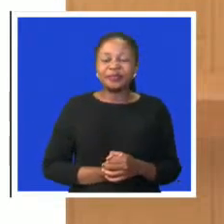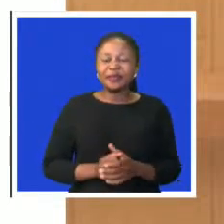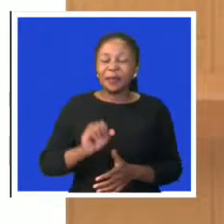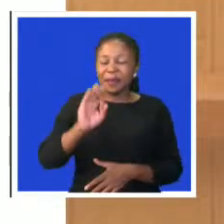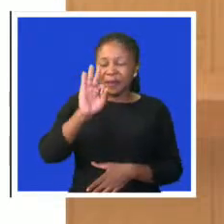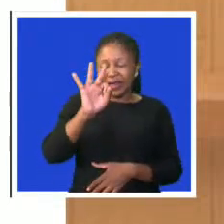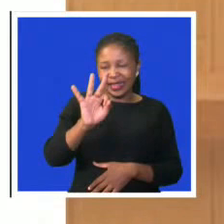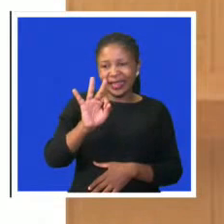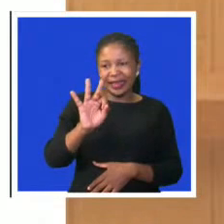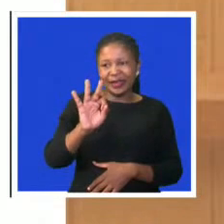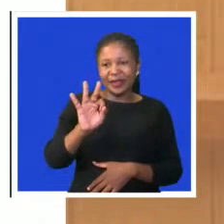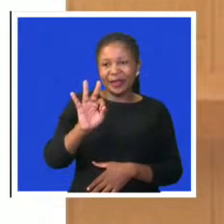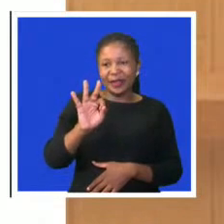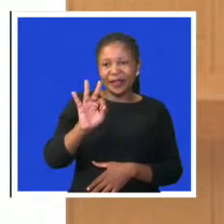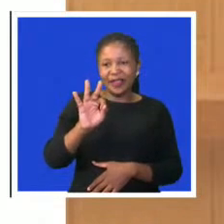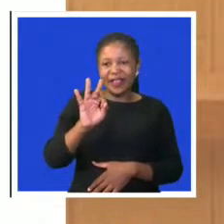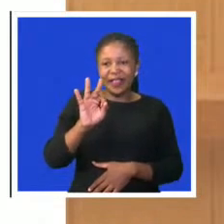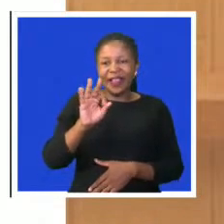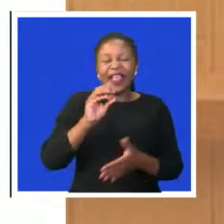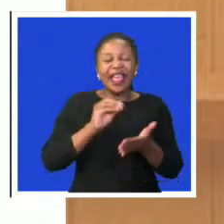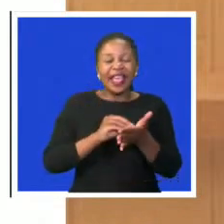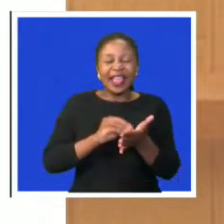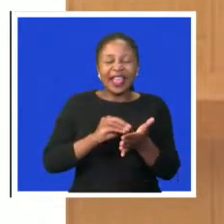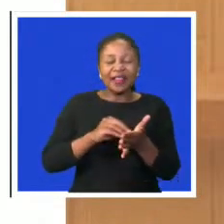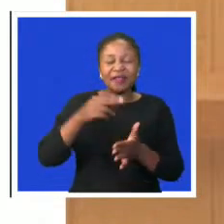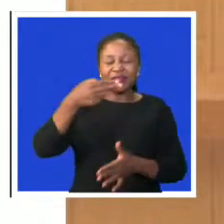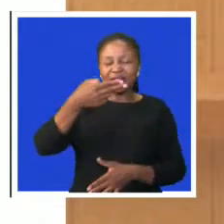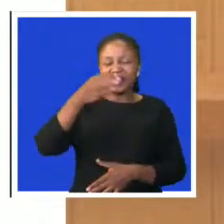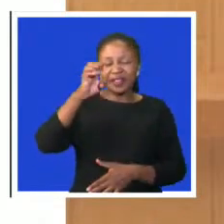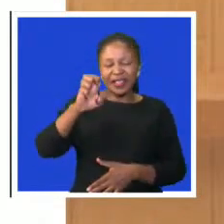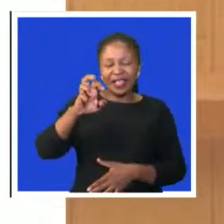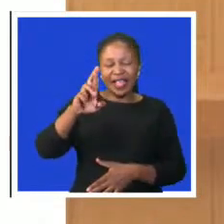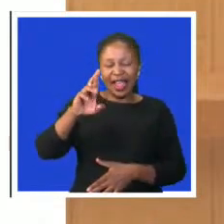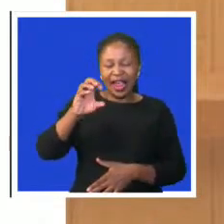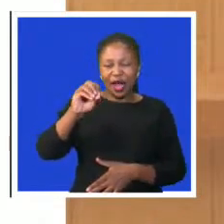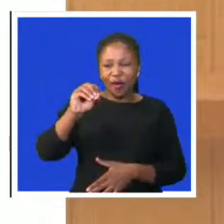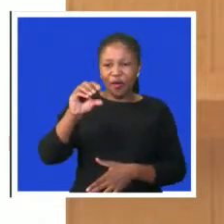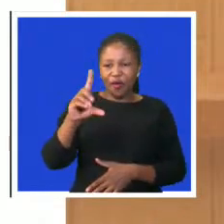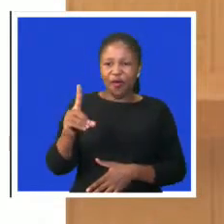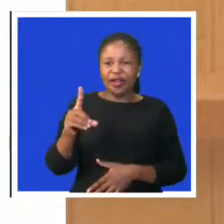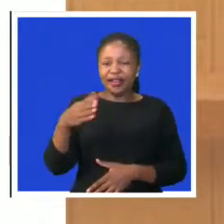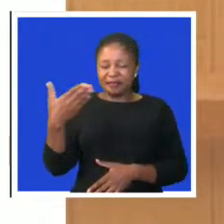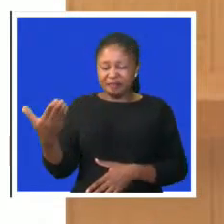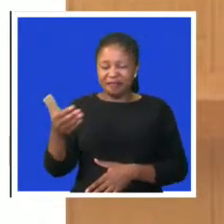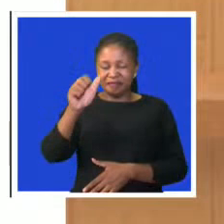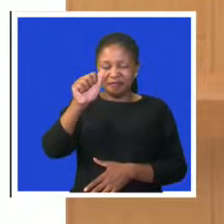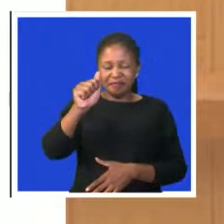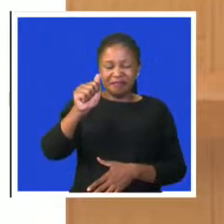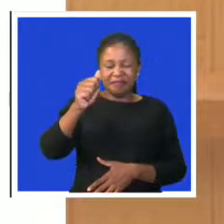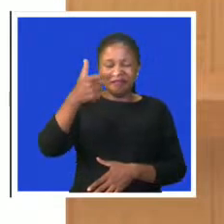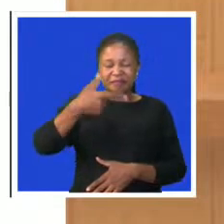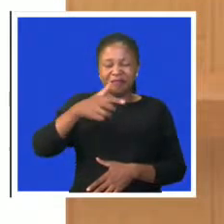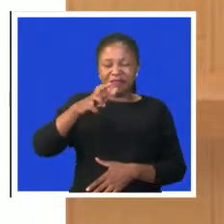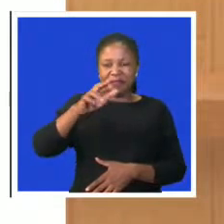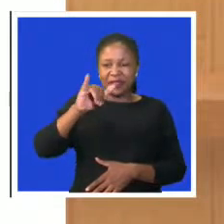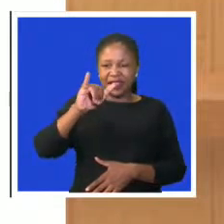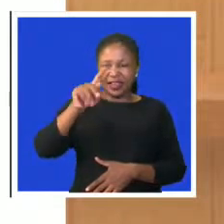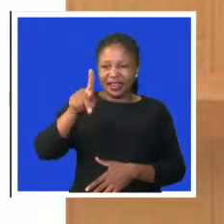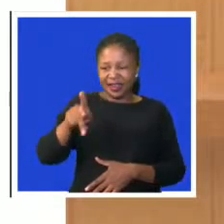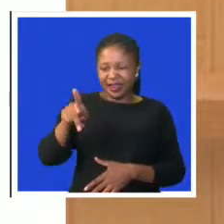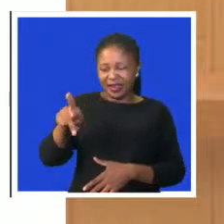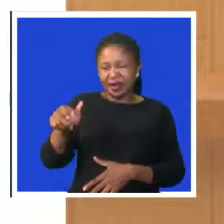Agrippa, another client king. Appears in Acts of the Apostles.